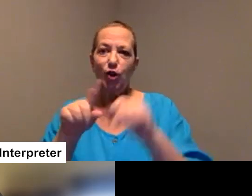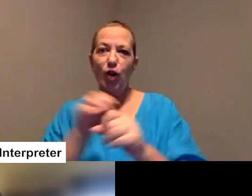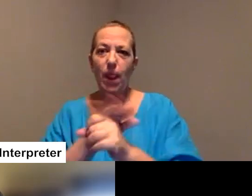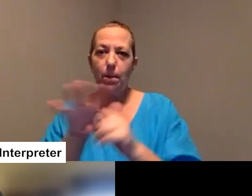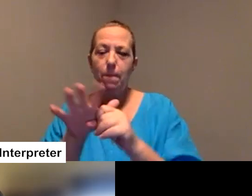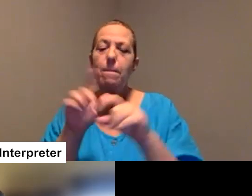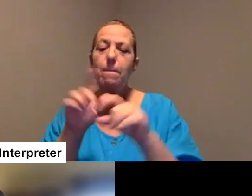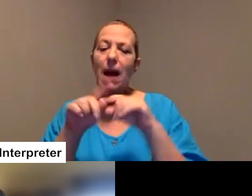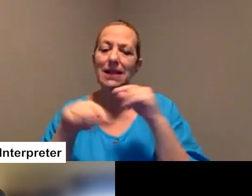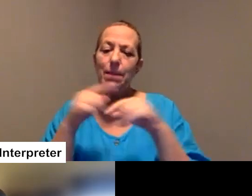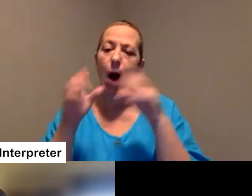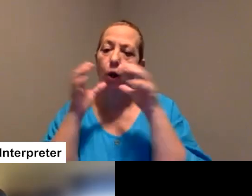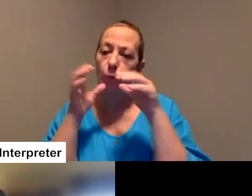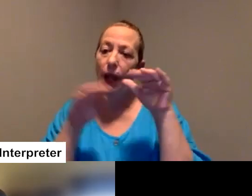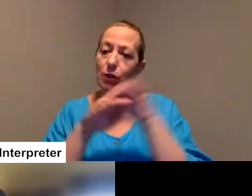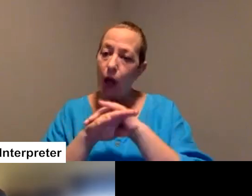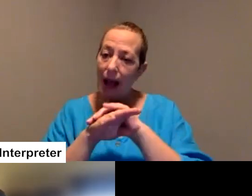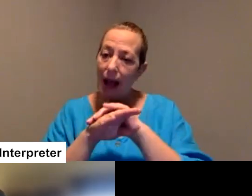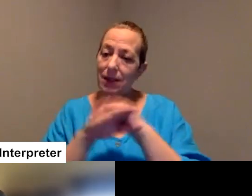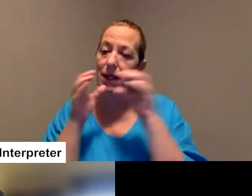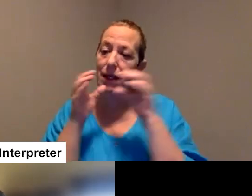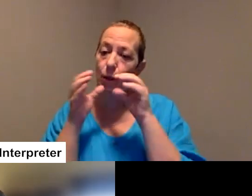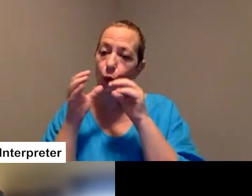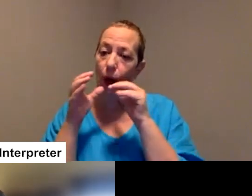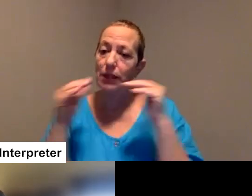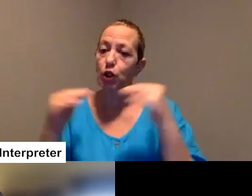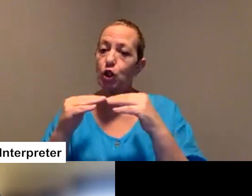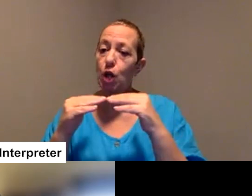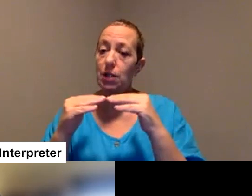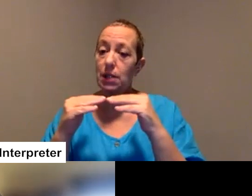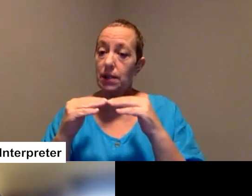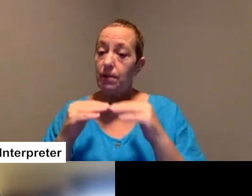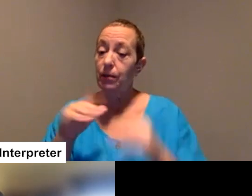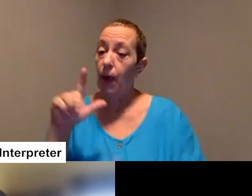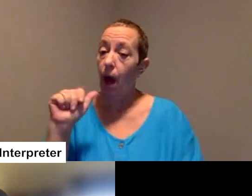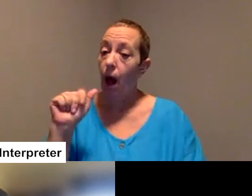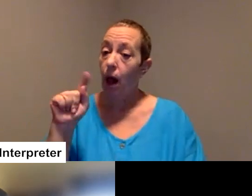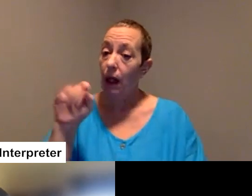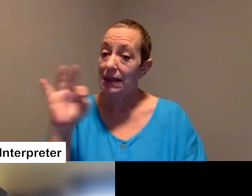communication justice. So I definitely recommend using that. Lateef?